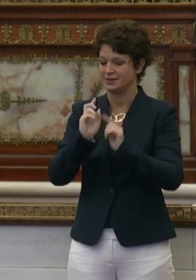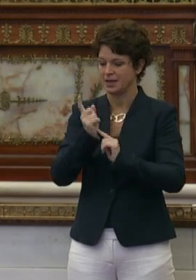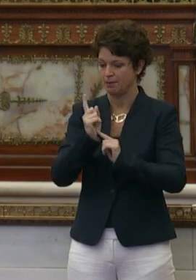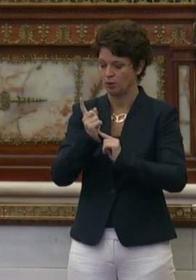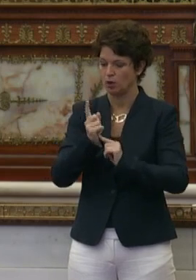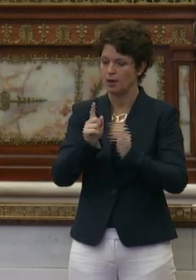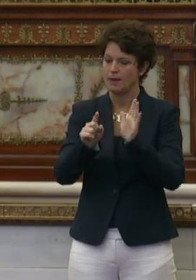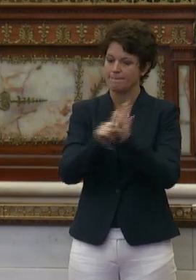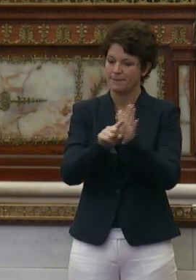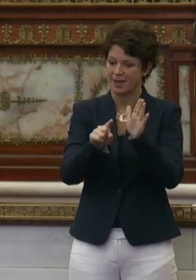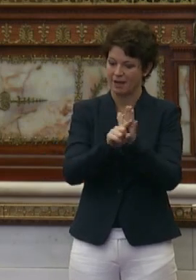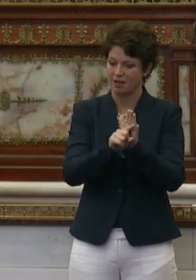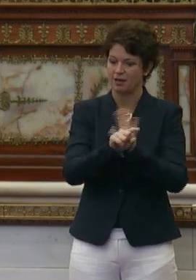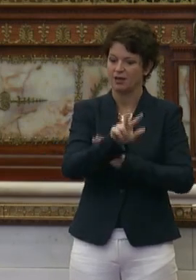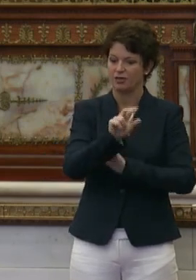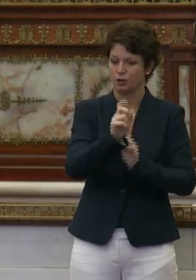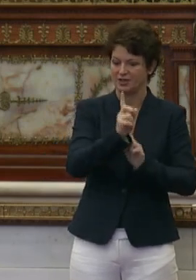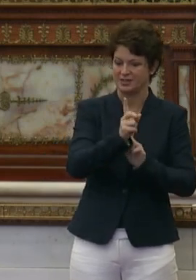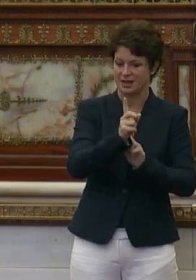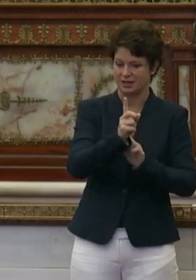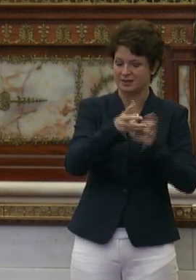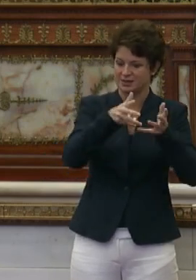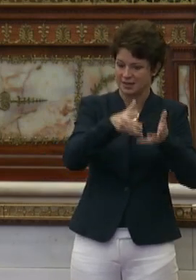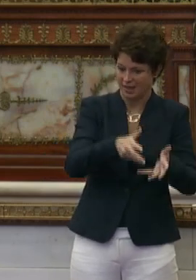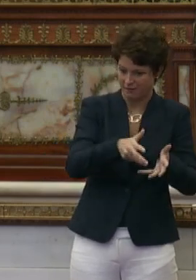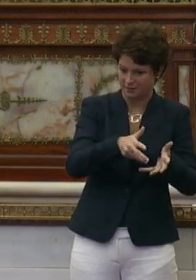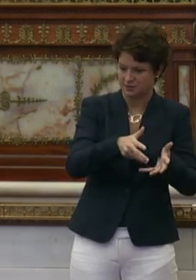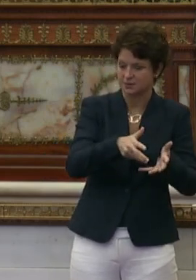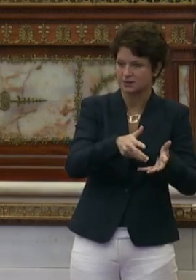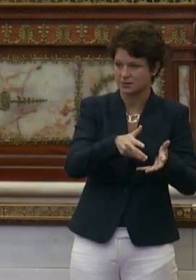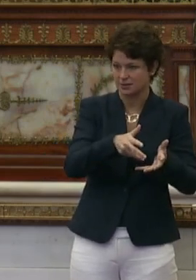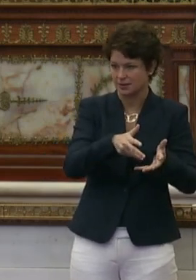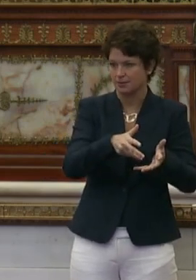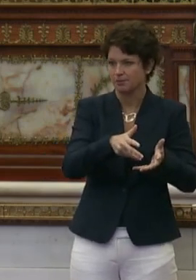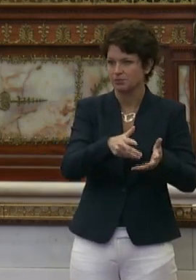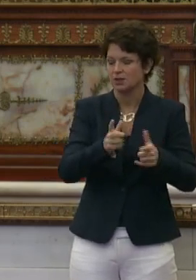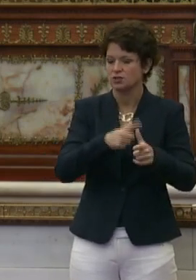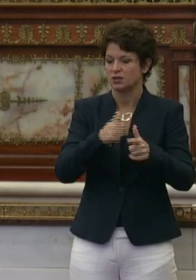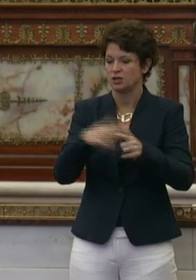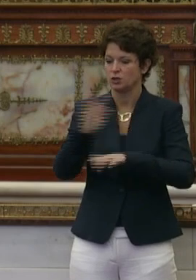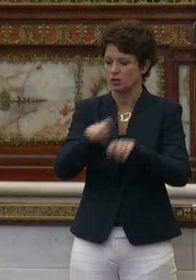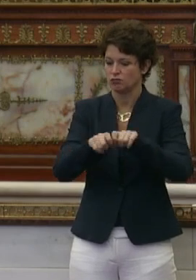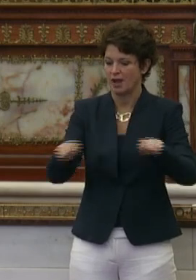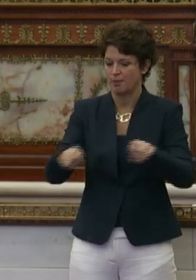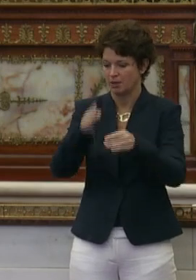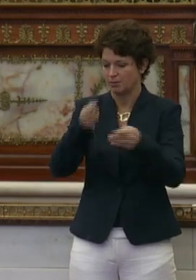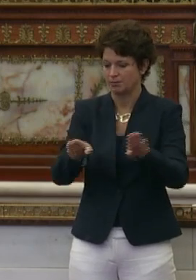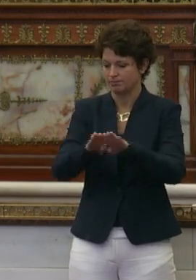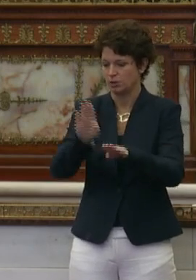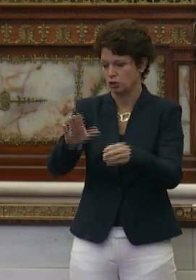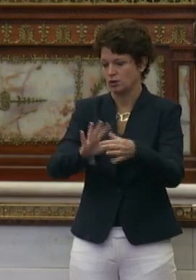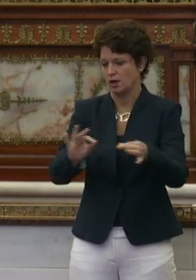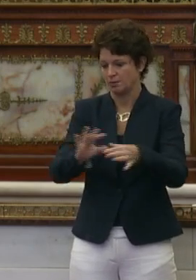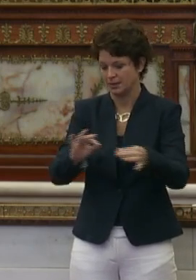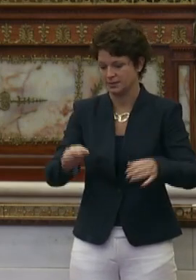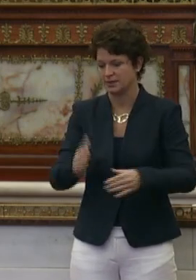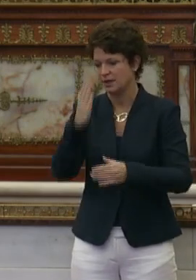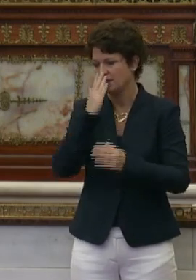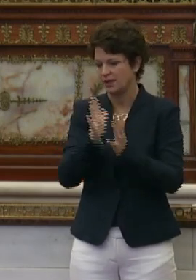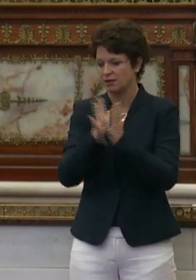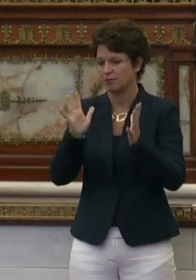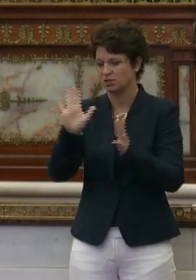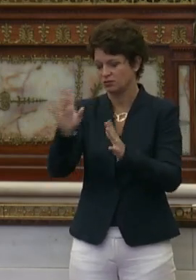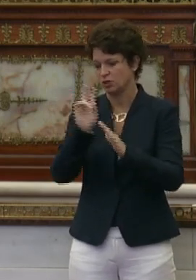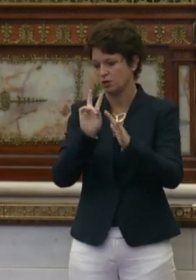ring approximately 30 seconds prior to the 2-minute limit so you can wrap up your remarks. We thank you very much for